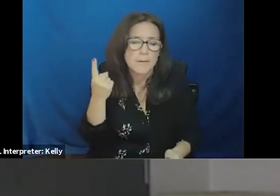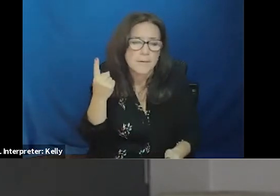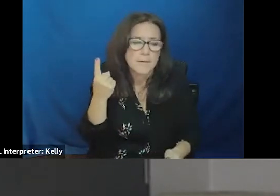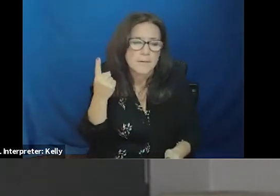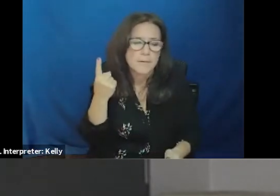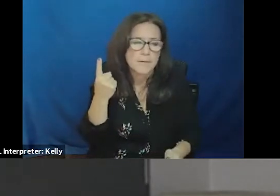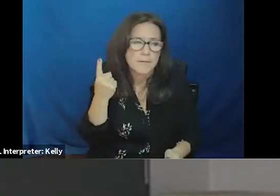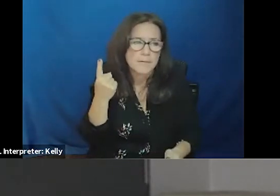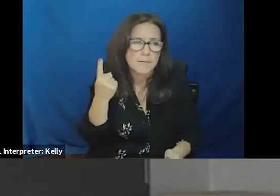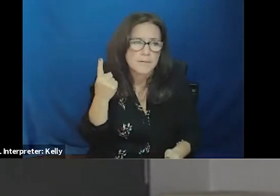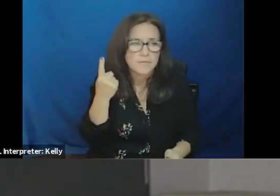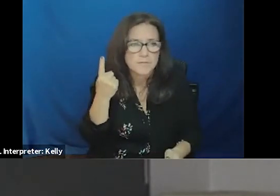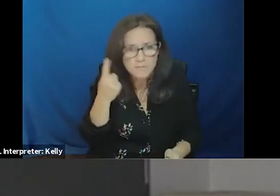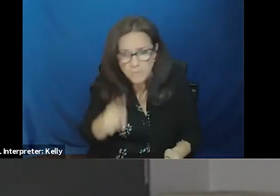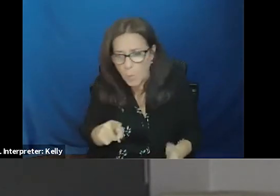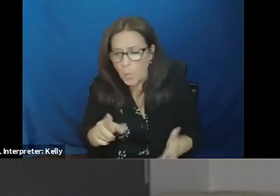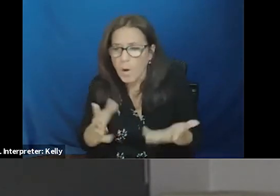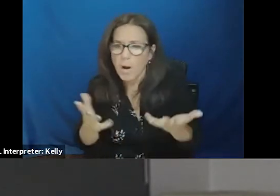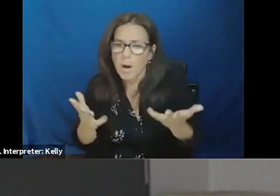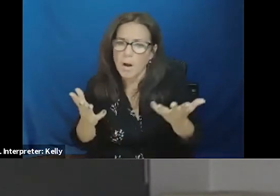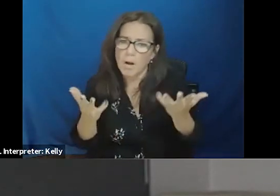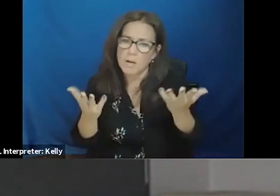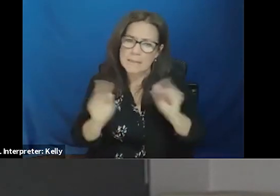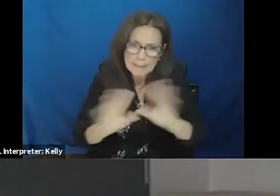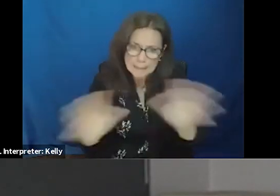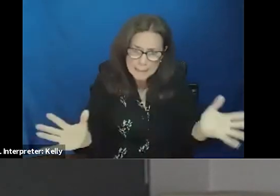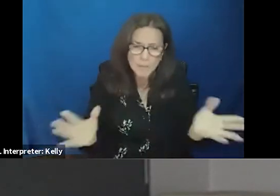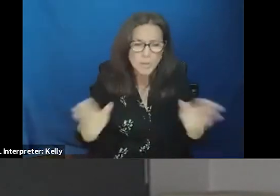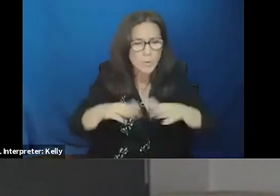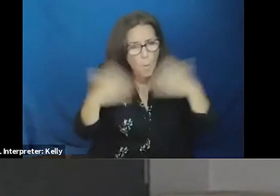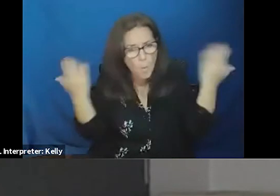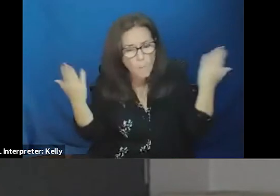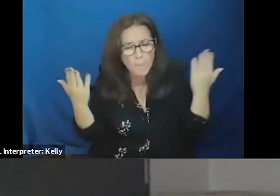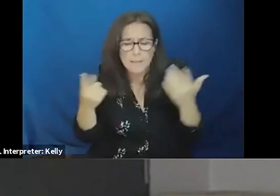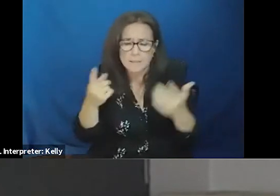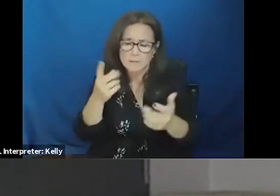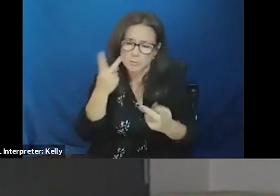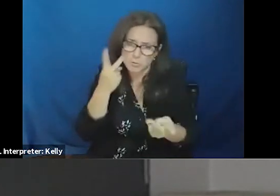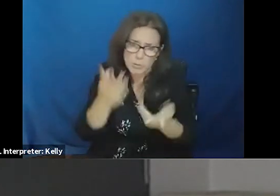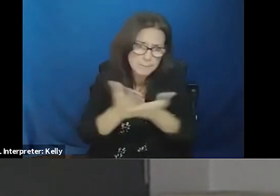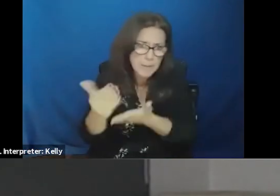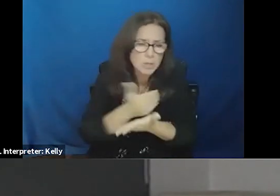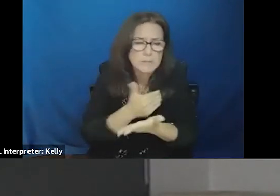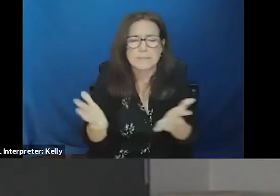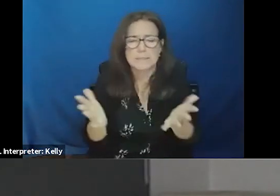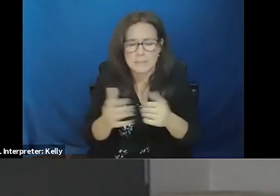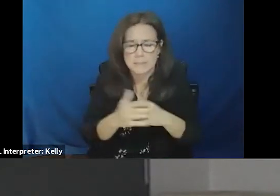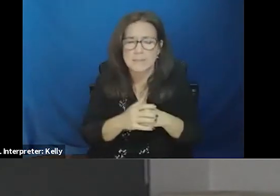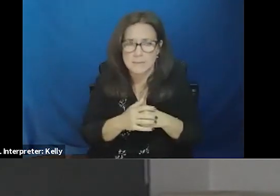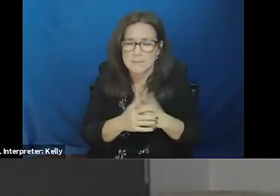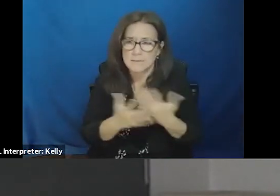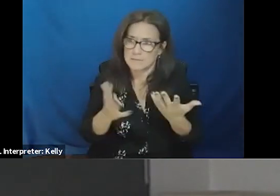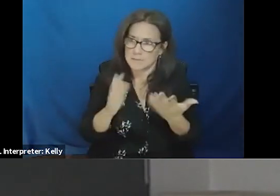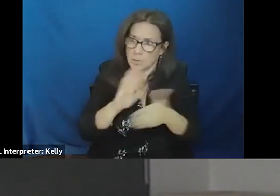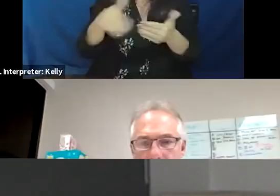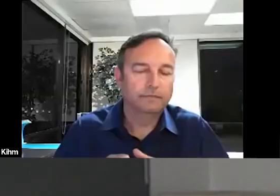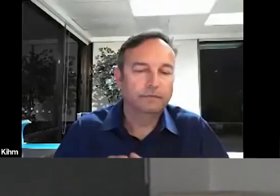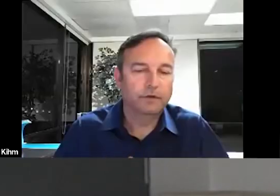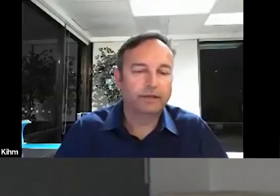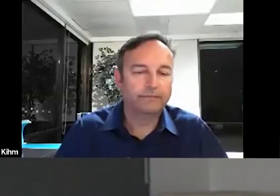to be transparent and make sure that the steps along the way are out in the public. Thank